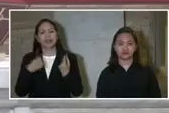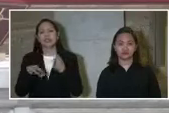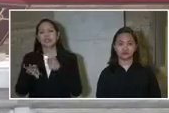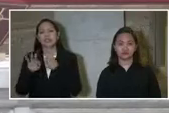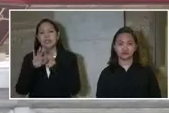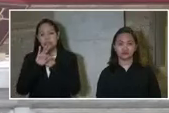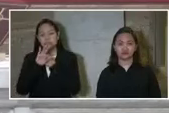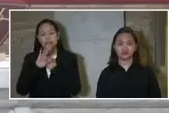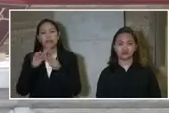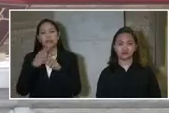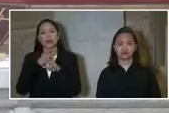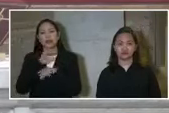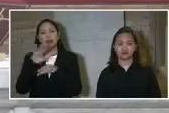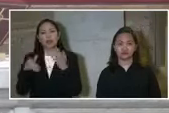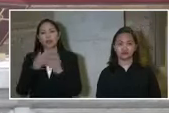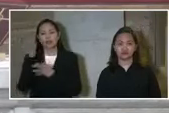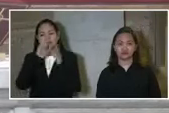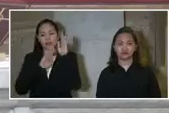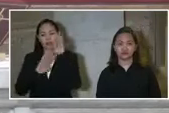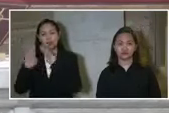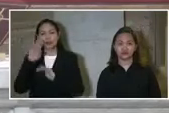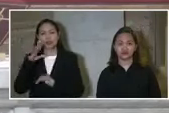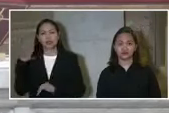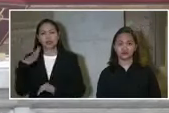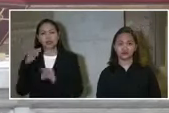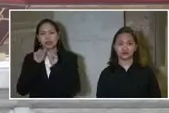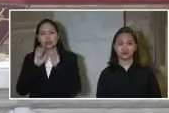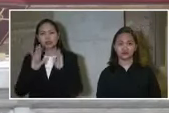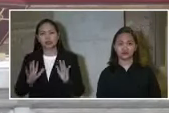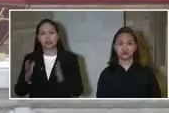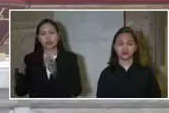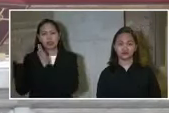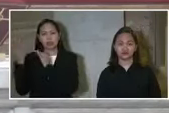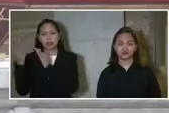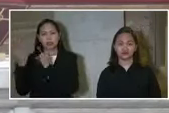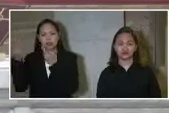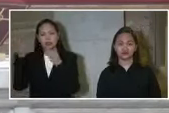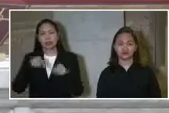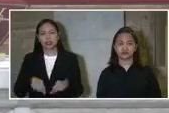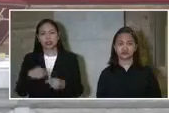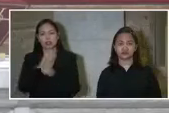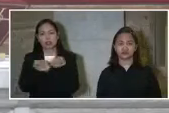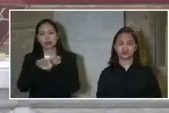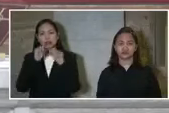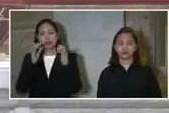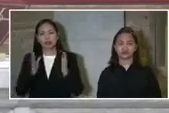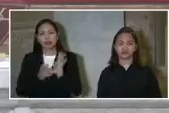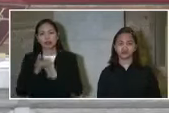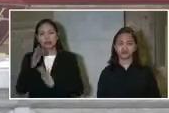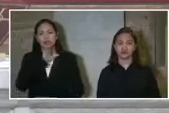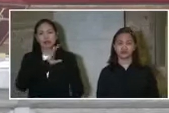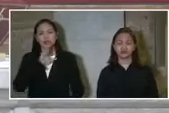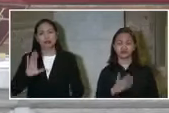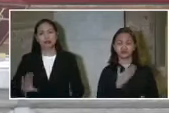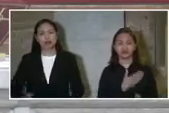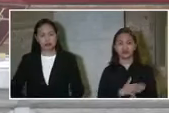distress as we await the blessed hope and the coming of our Savior Jesus Christ.